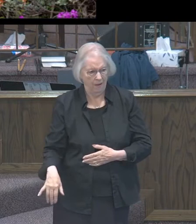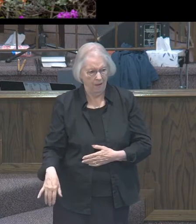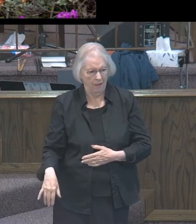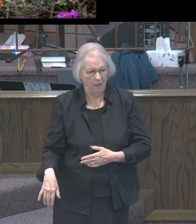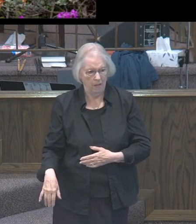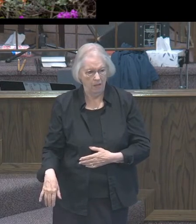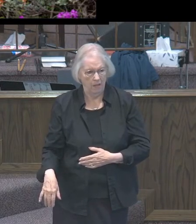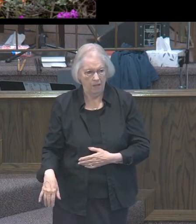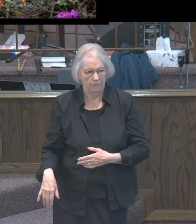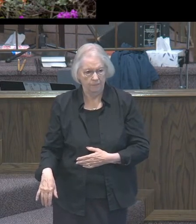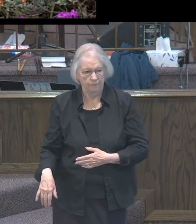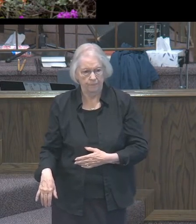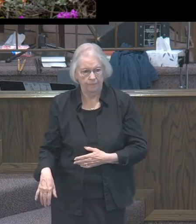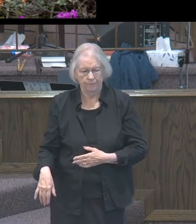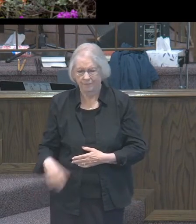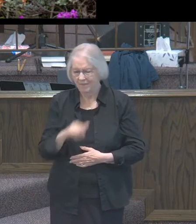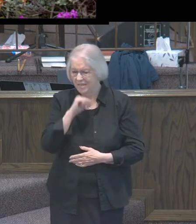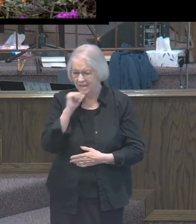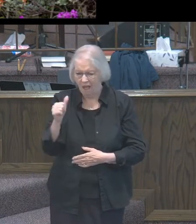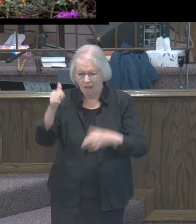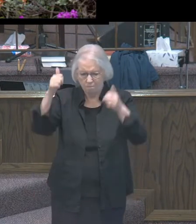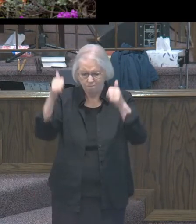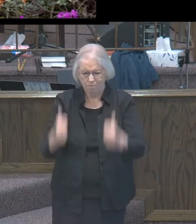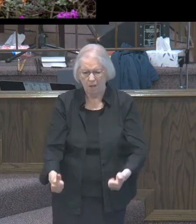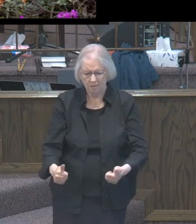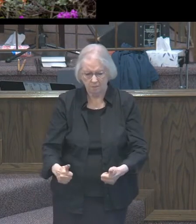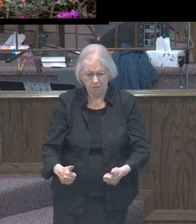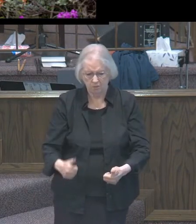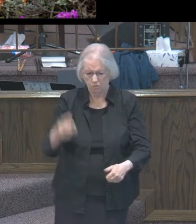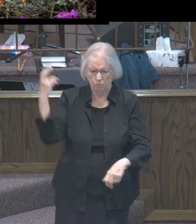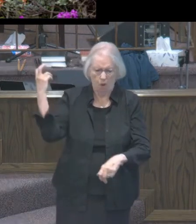Because they're just impossible.